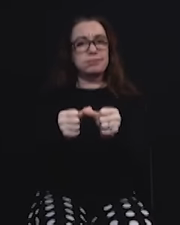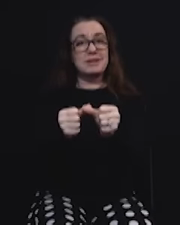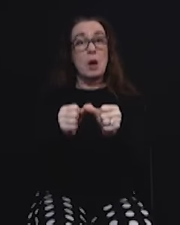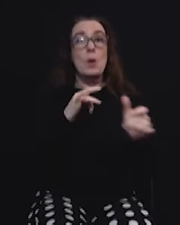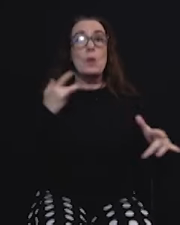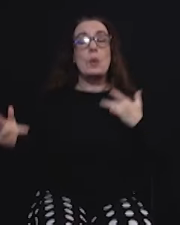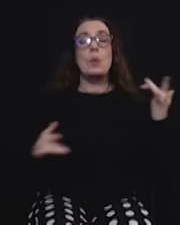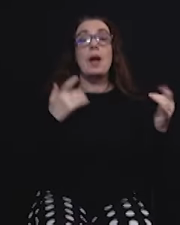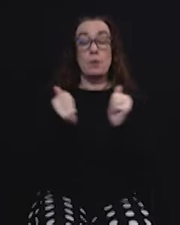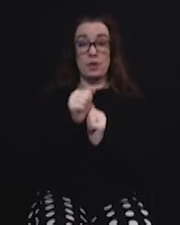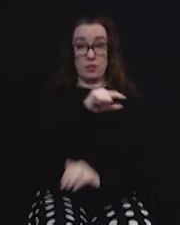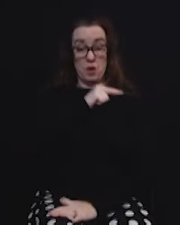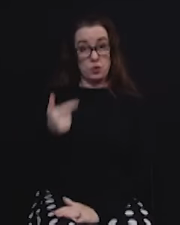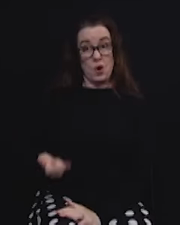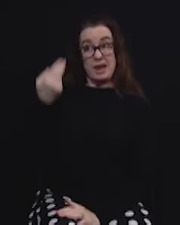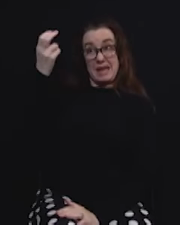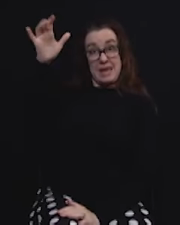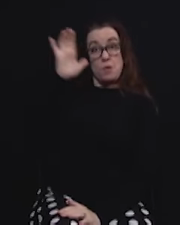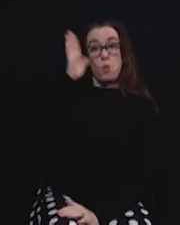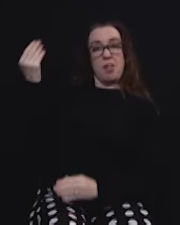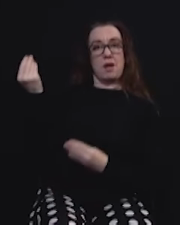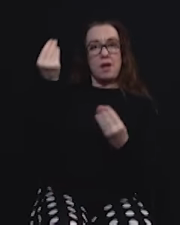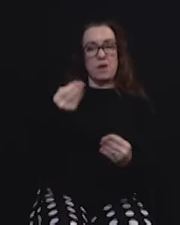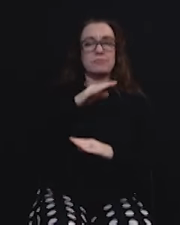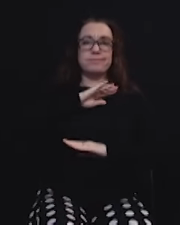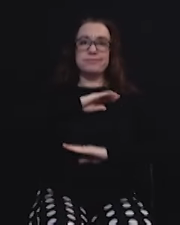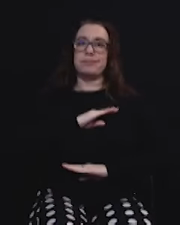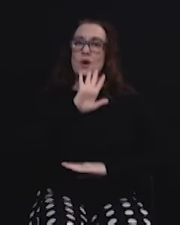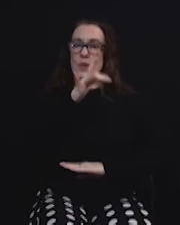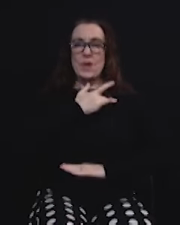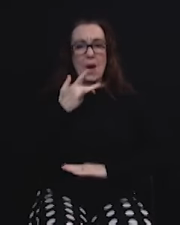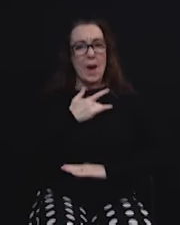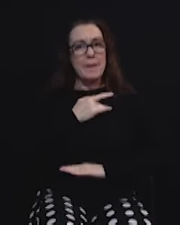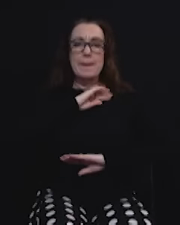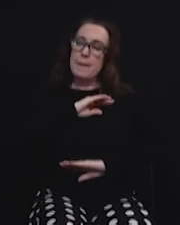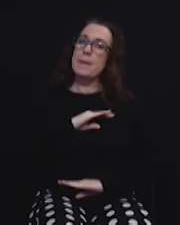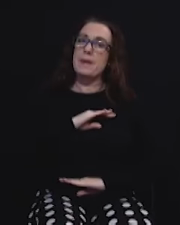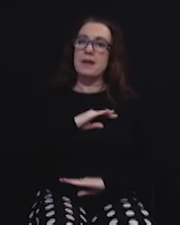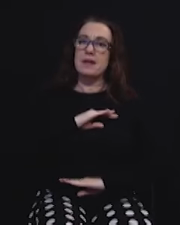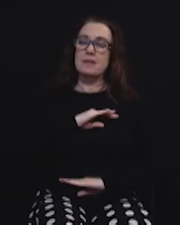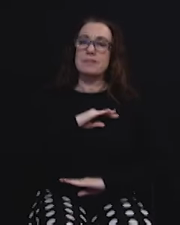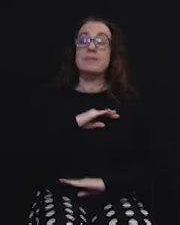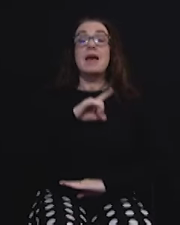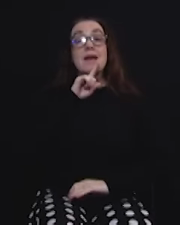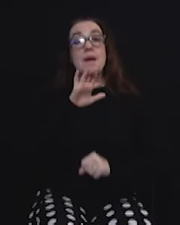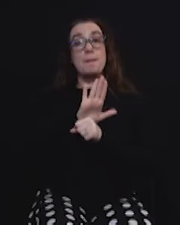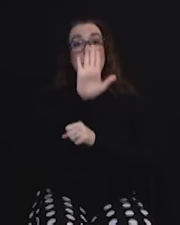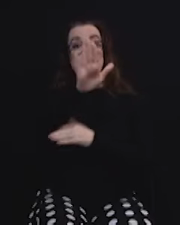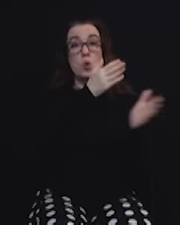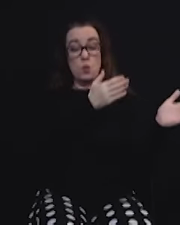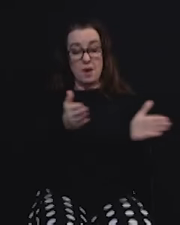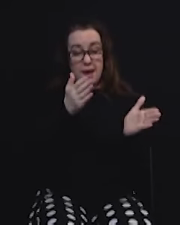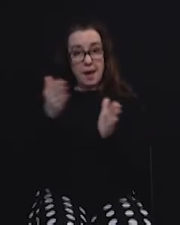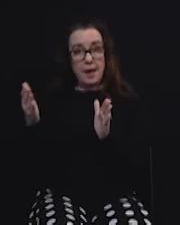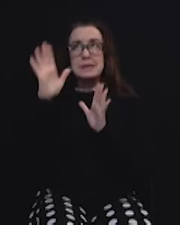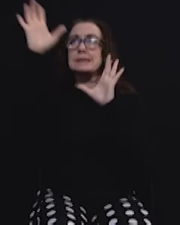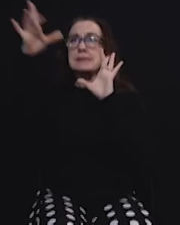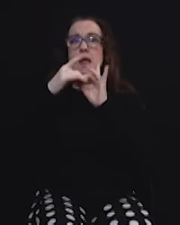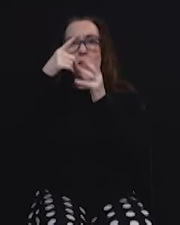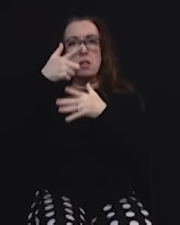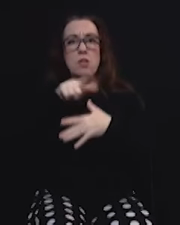in the Lord, and he will give you the desires of your heart. Commit your way to the Lord, trust